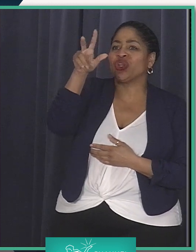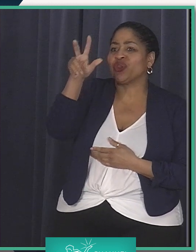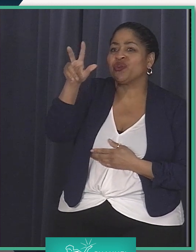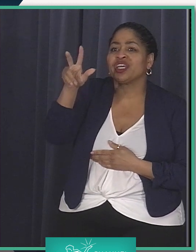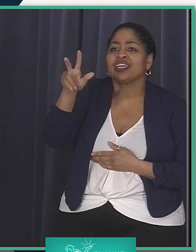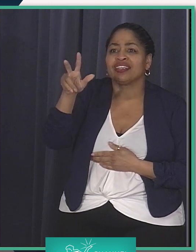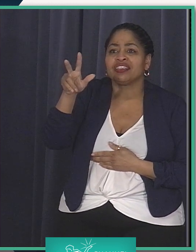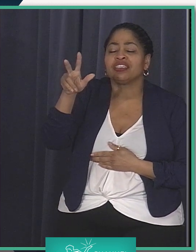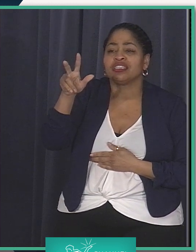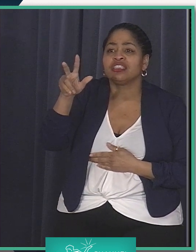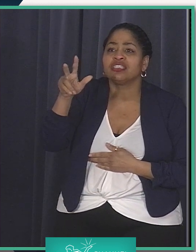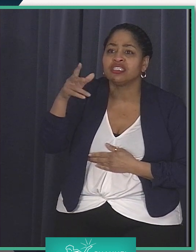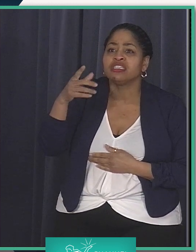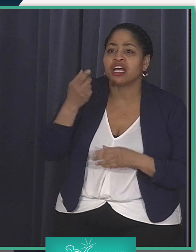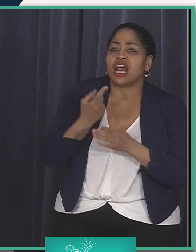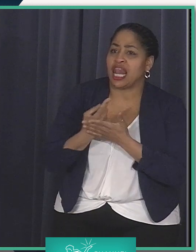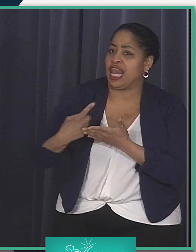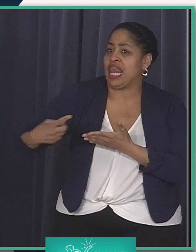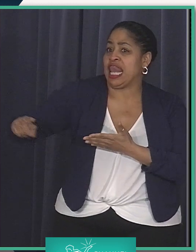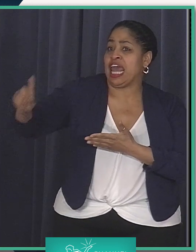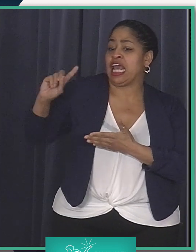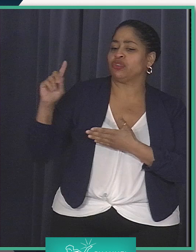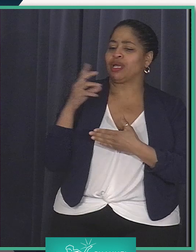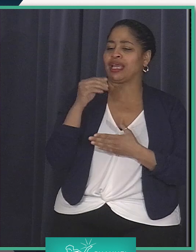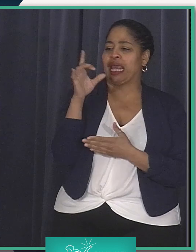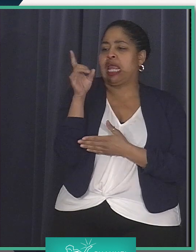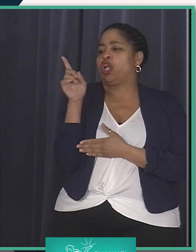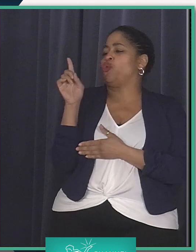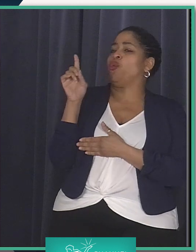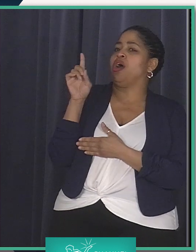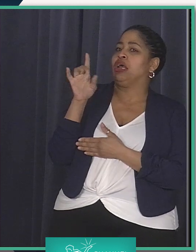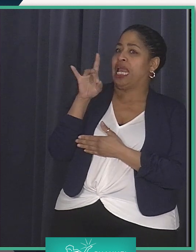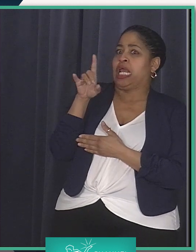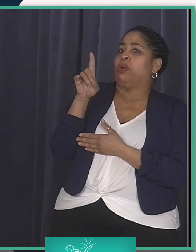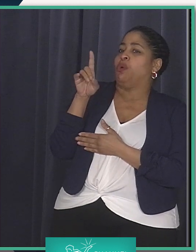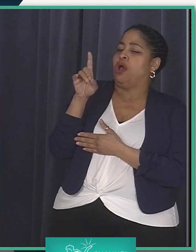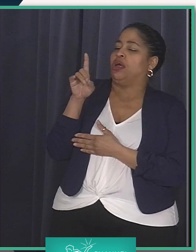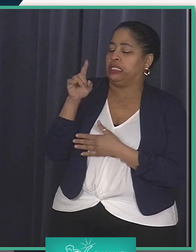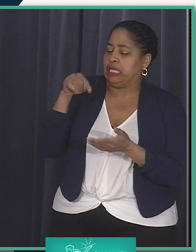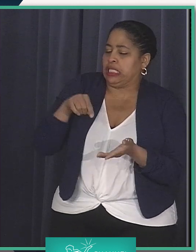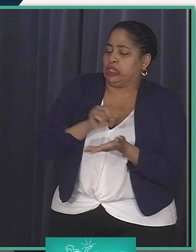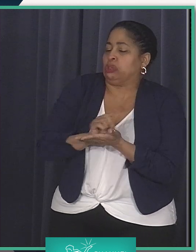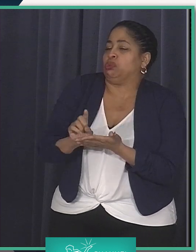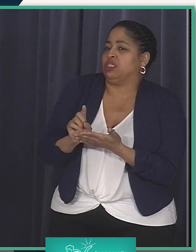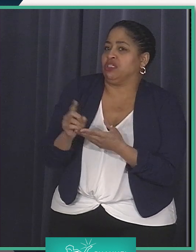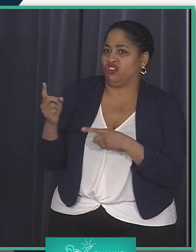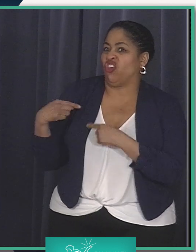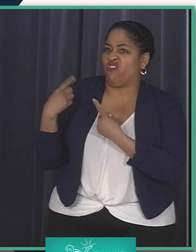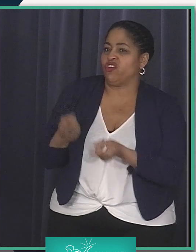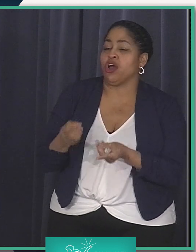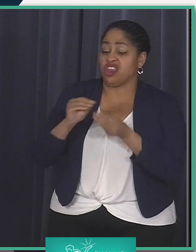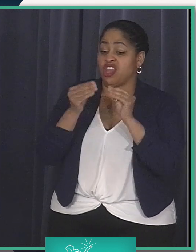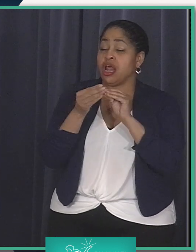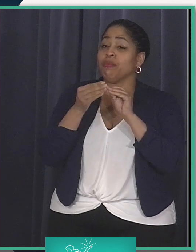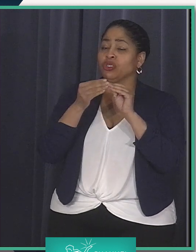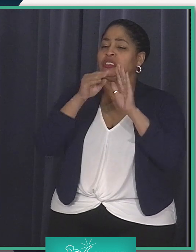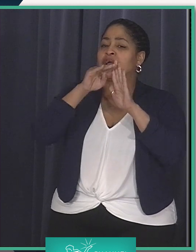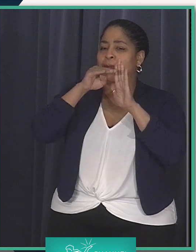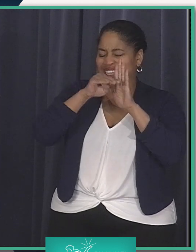183 last week, and then 81 this week. The numbers are coming